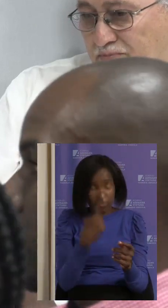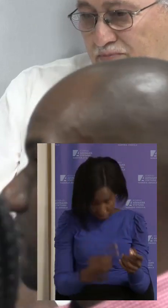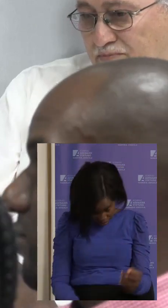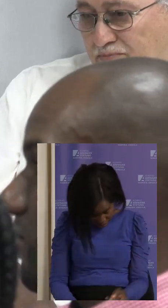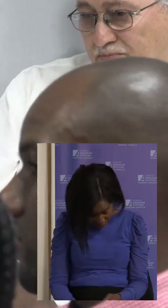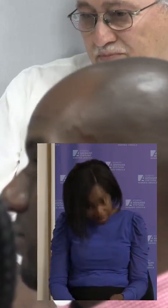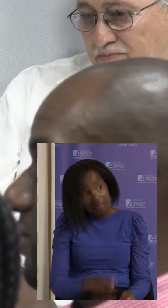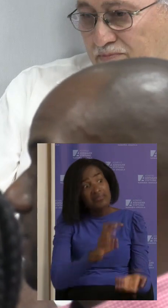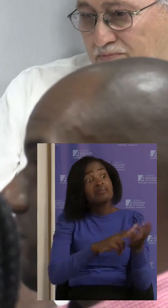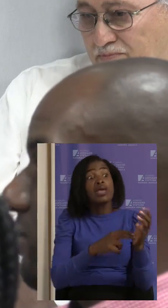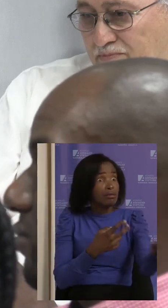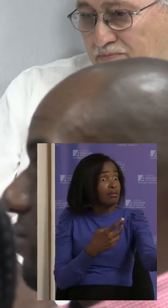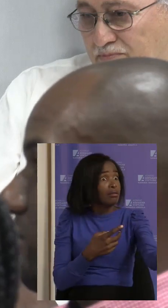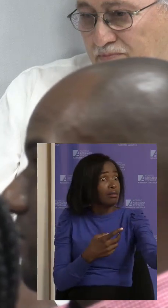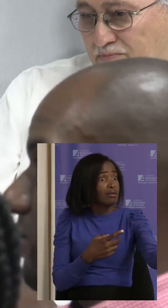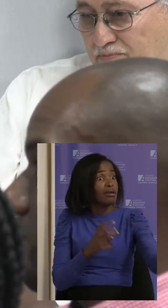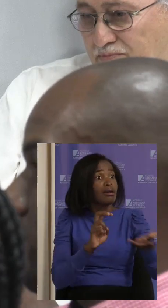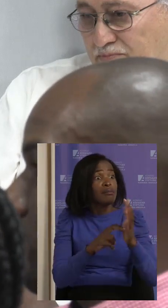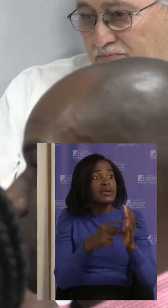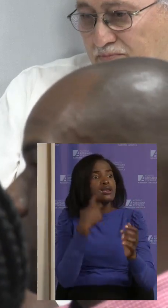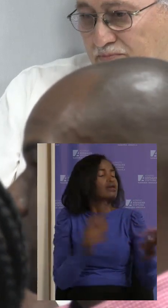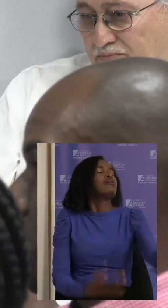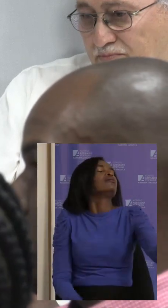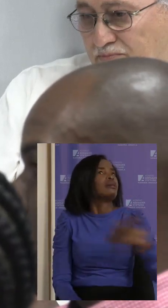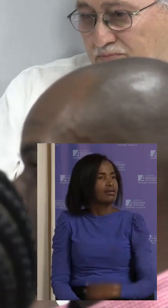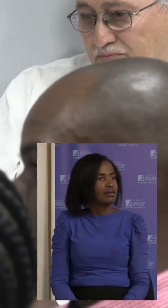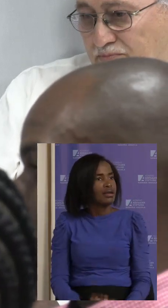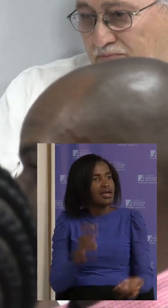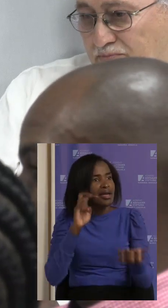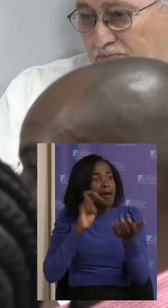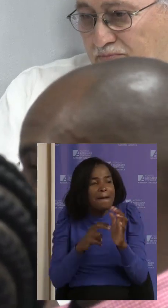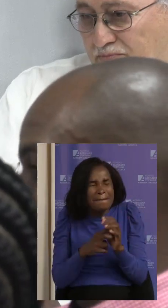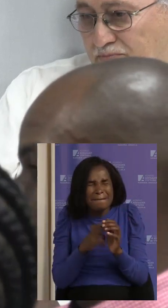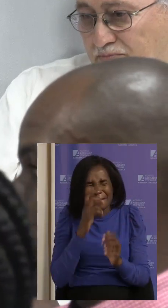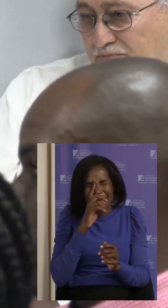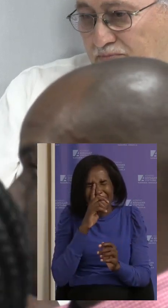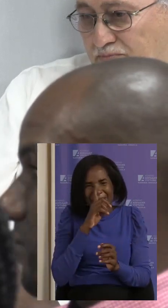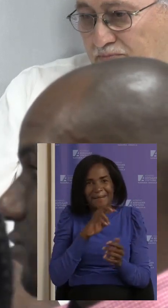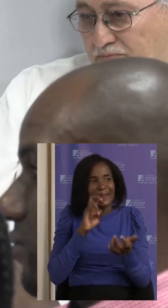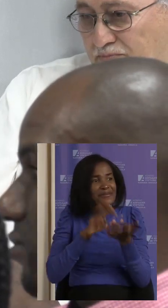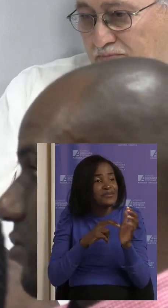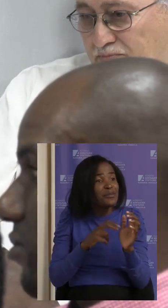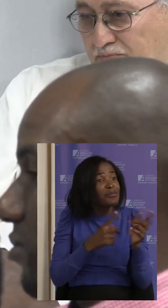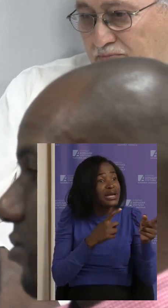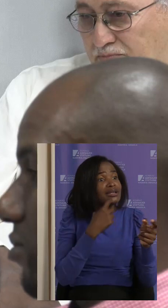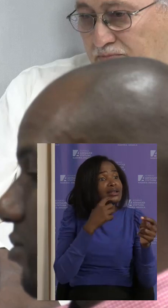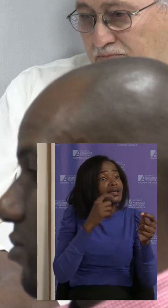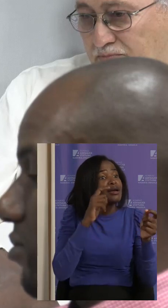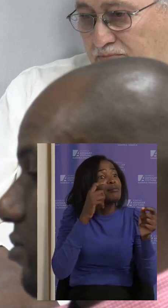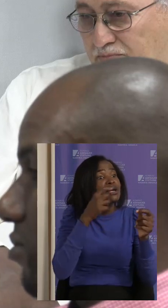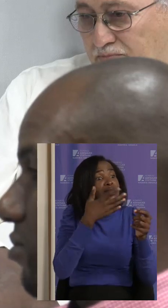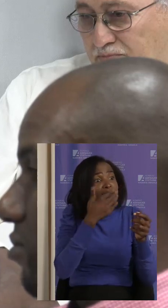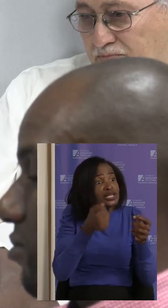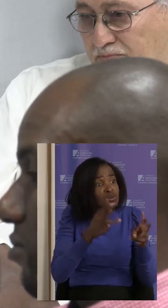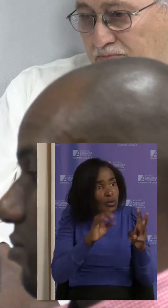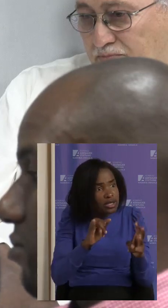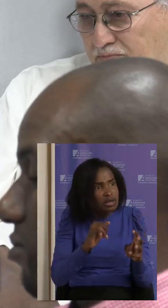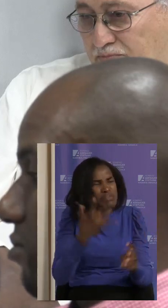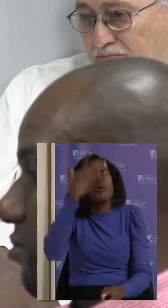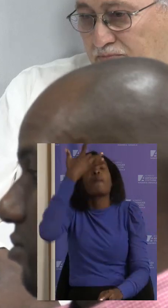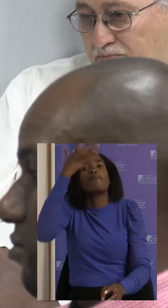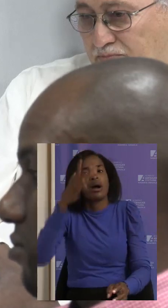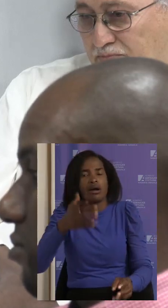not so important. So, but however, TVET is where we're supposed to have those people that are intelligent so that they can be able to innovate, come up